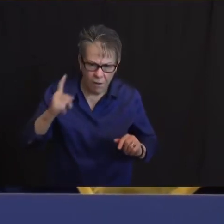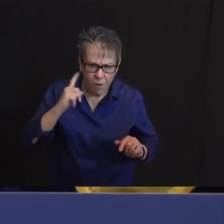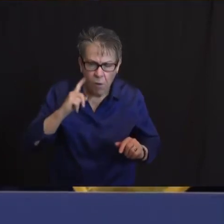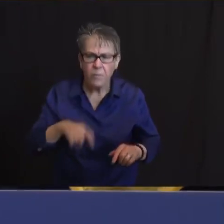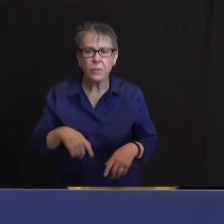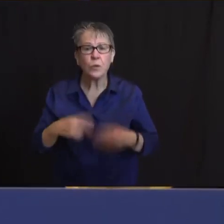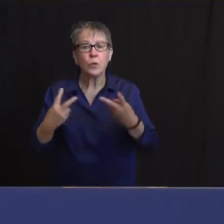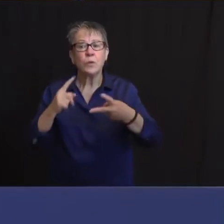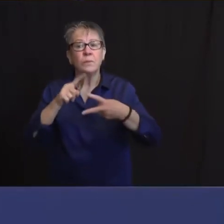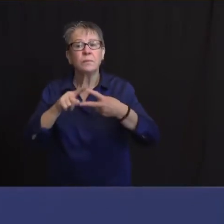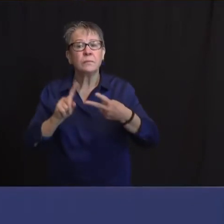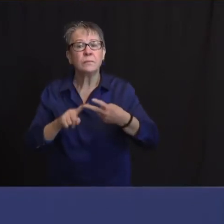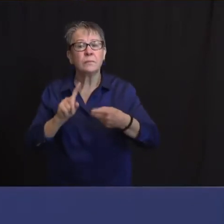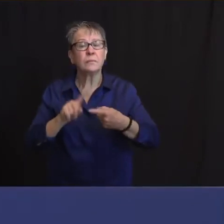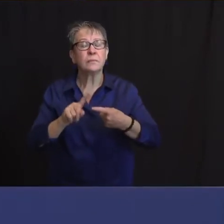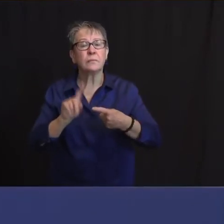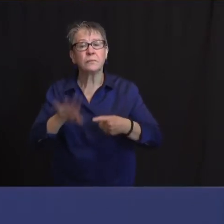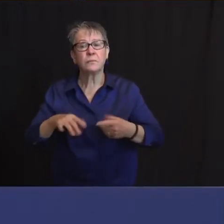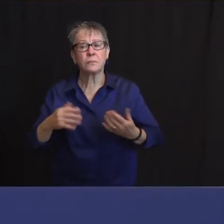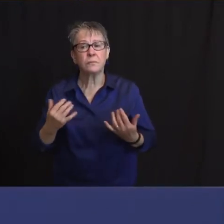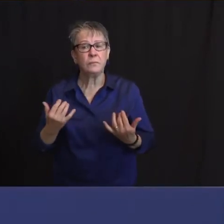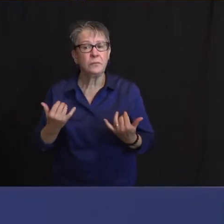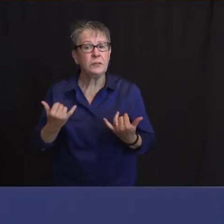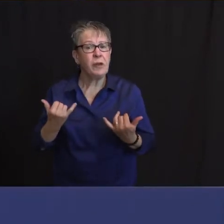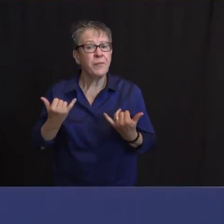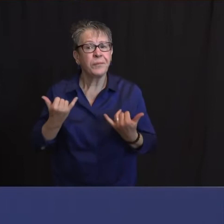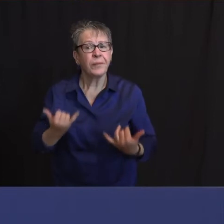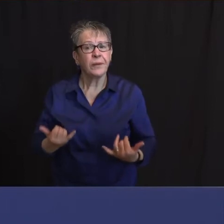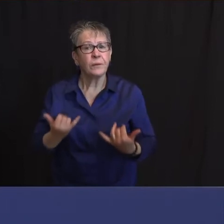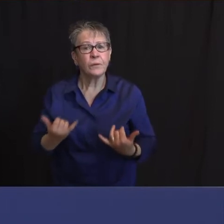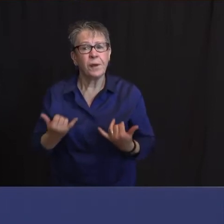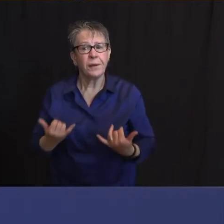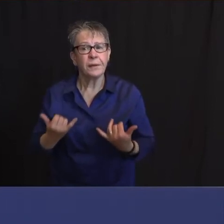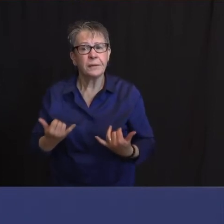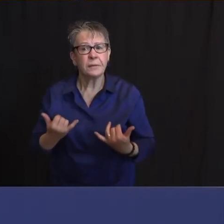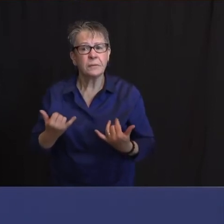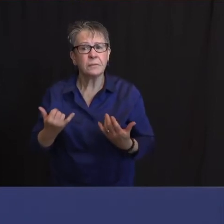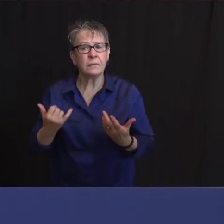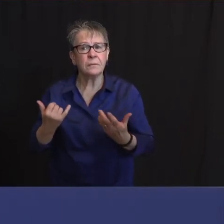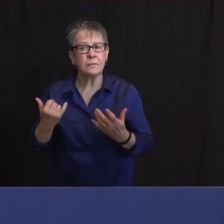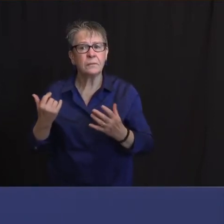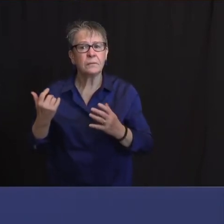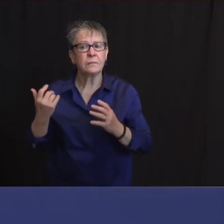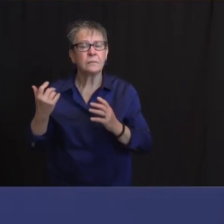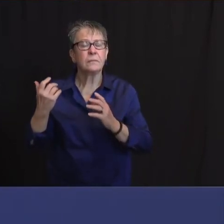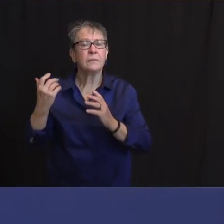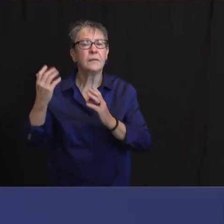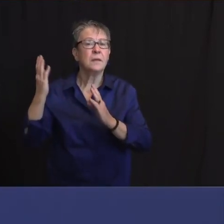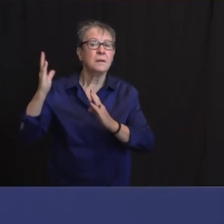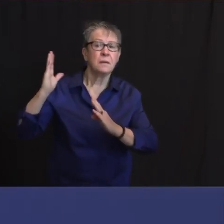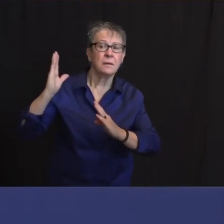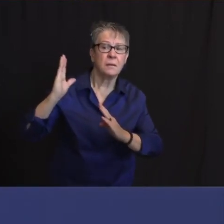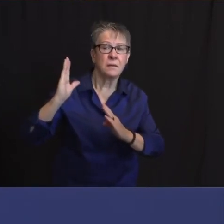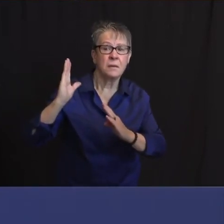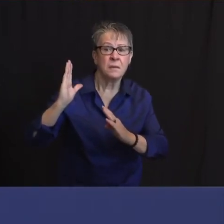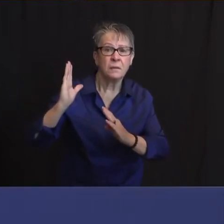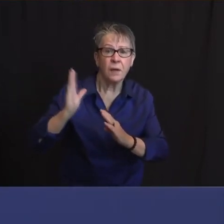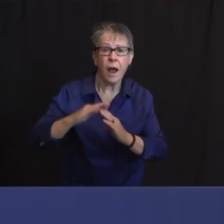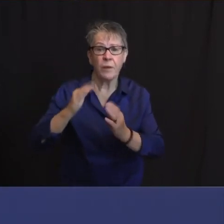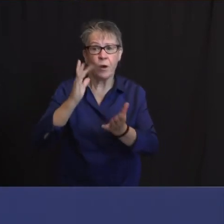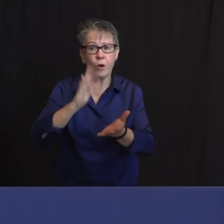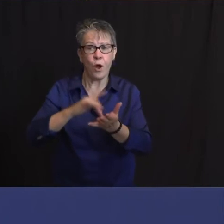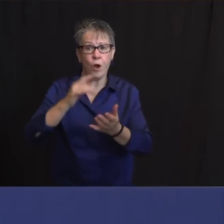the all-time high, would be my, with great conviction, prediction of the amount of calls that are coming in to the call center. And it will come